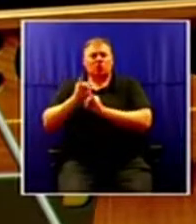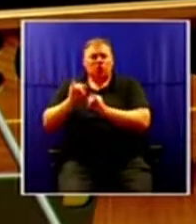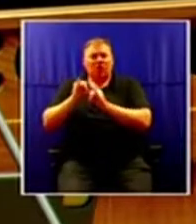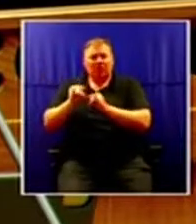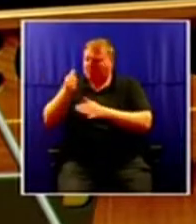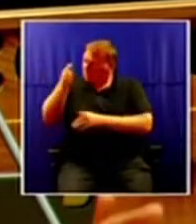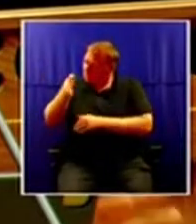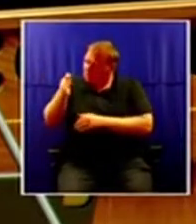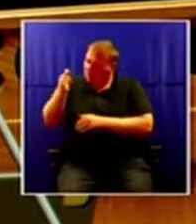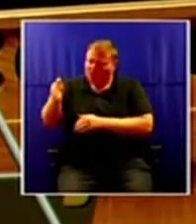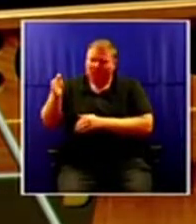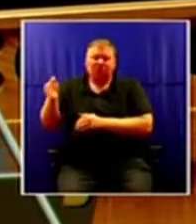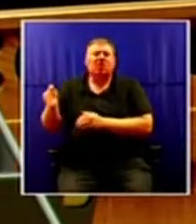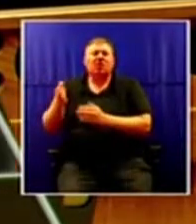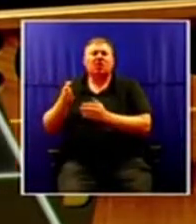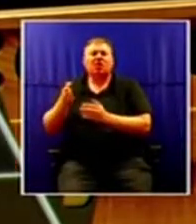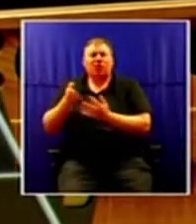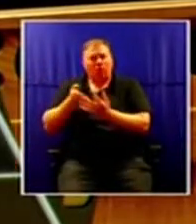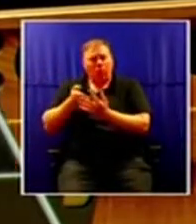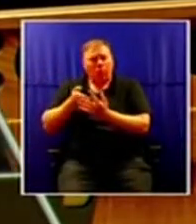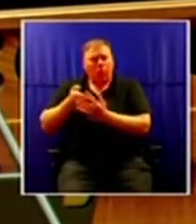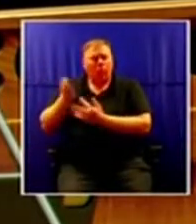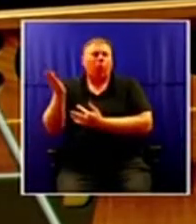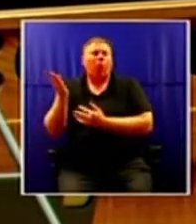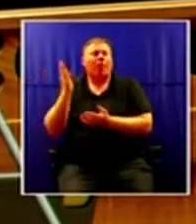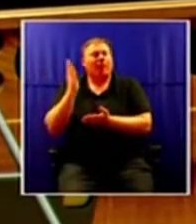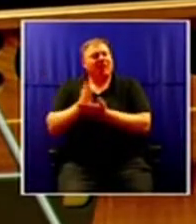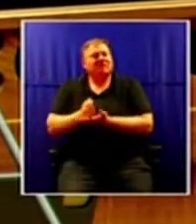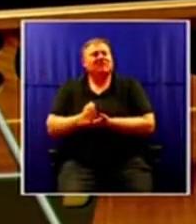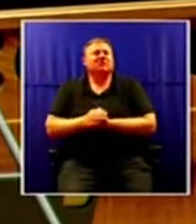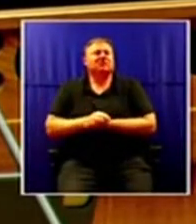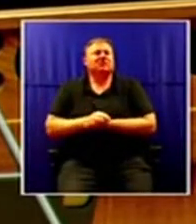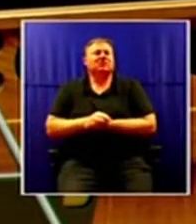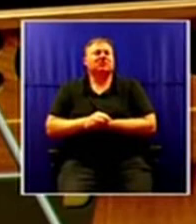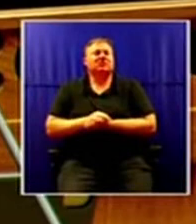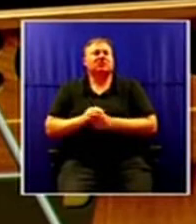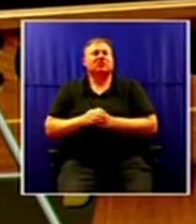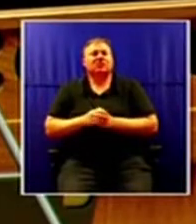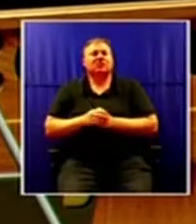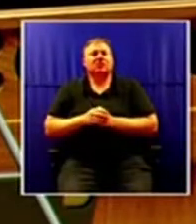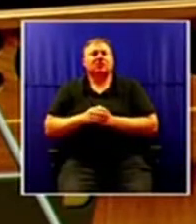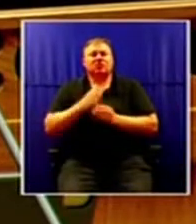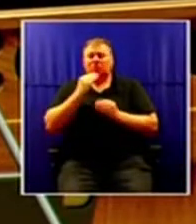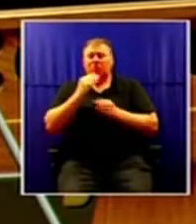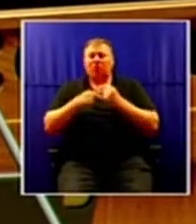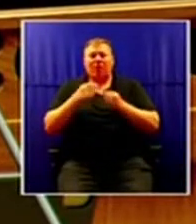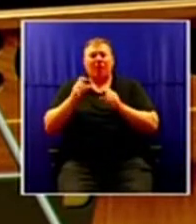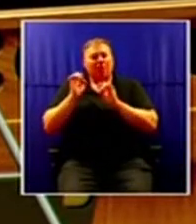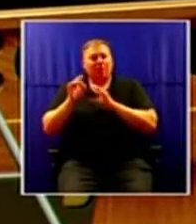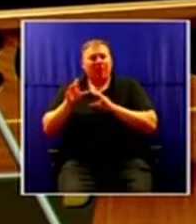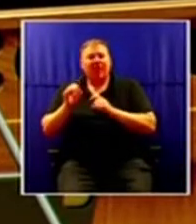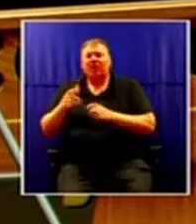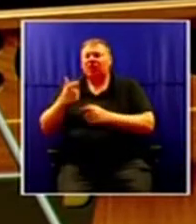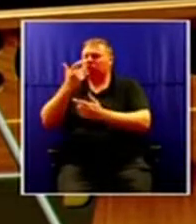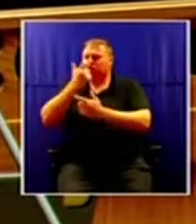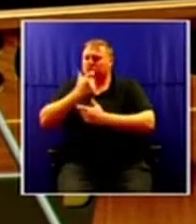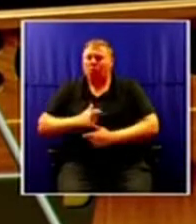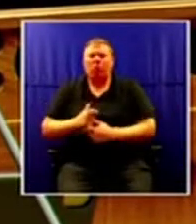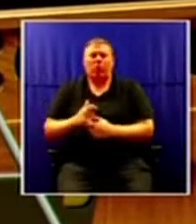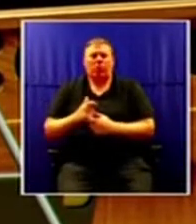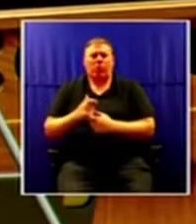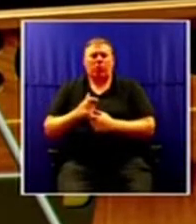we must endure to overcome. I spoke about the pain and the sorrow and